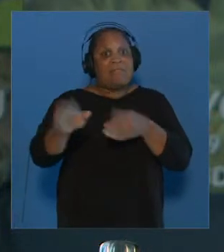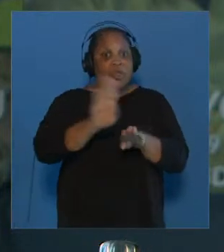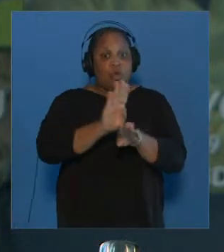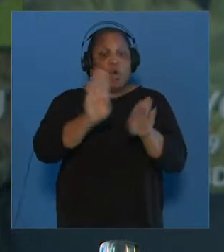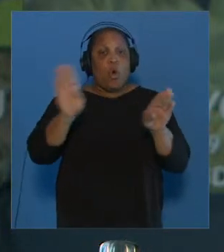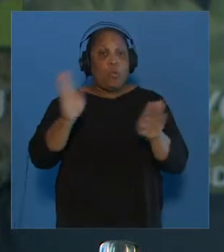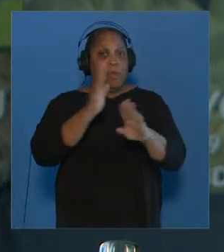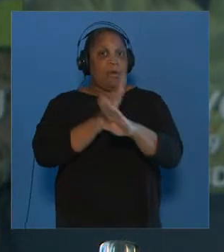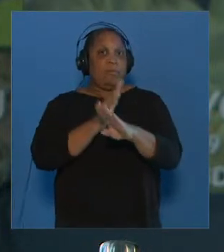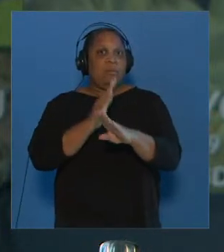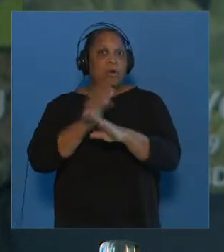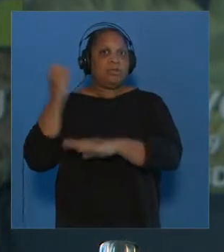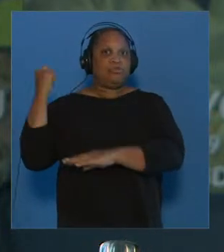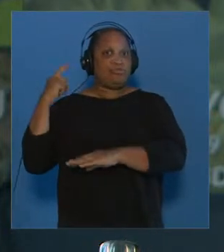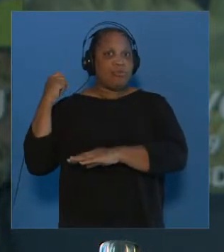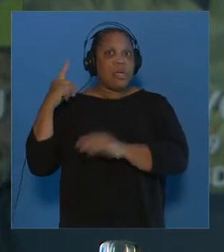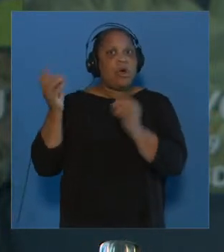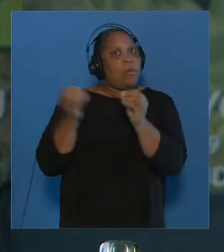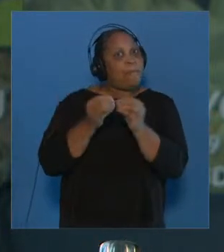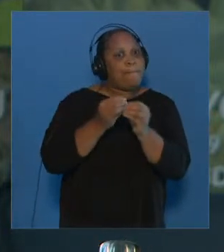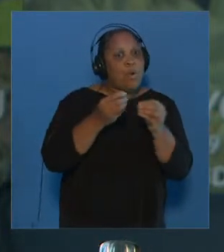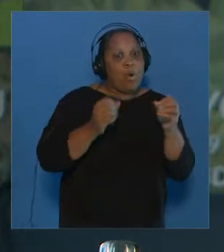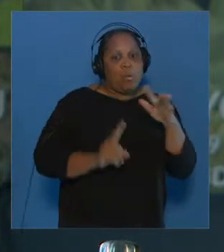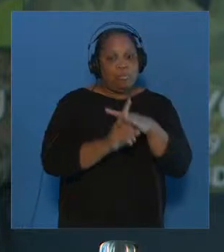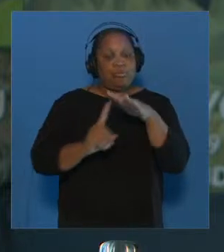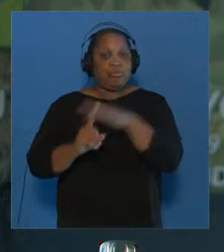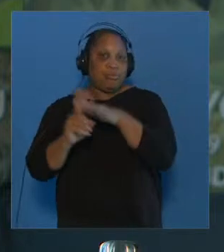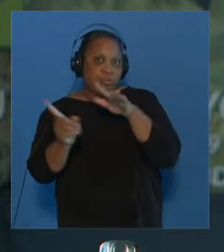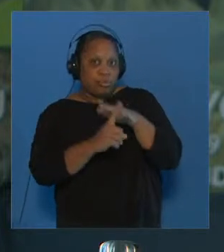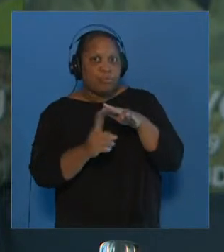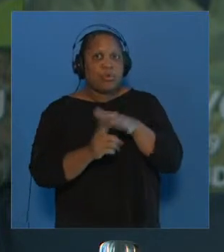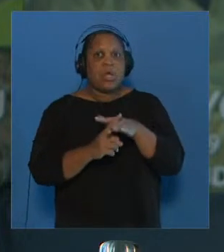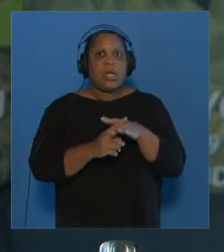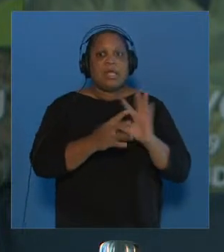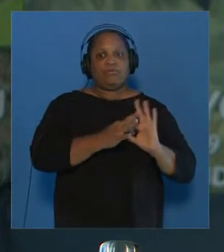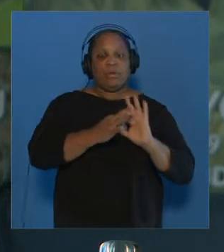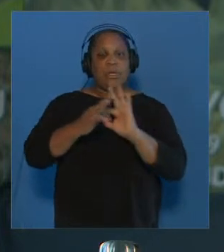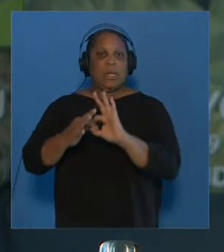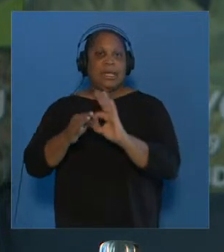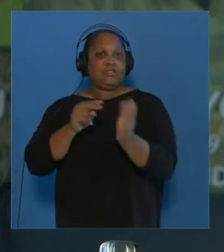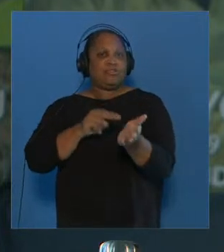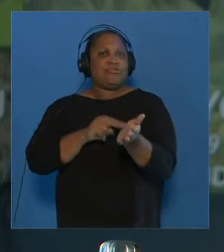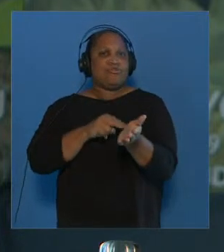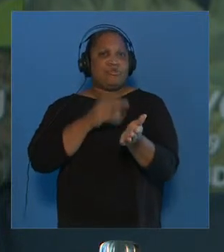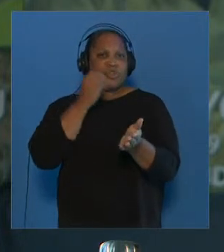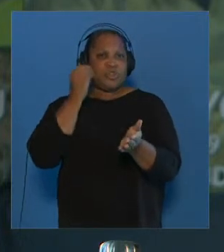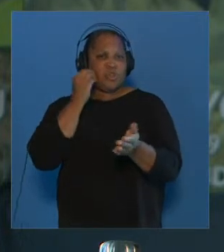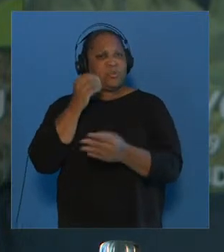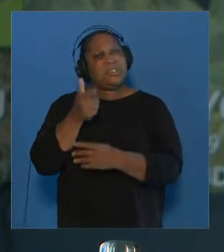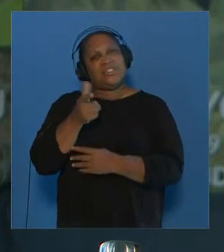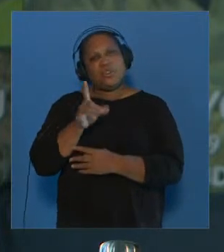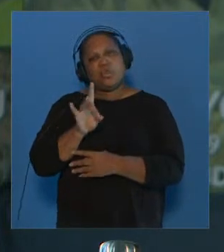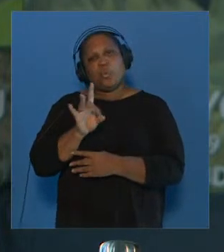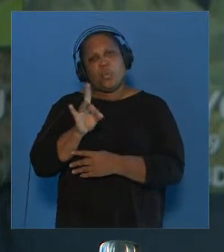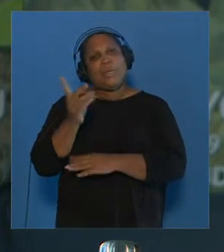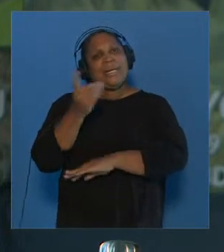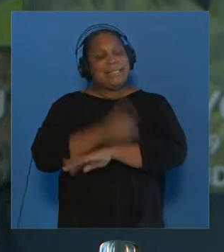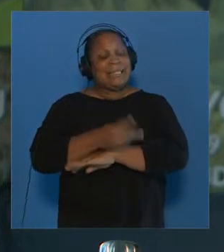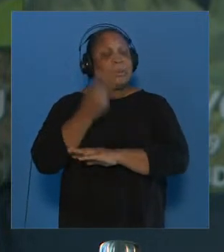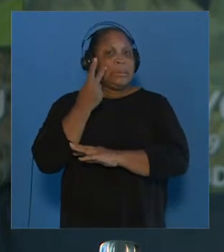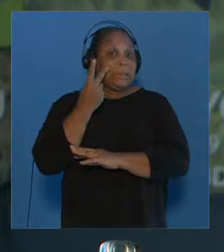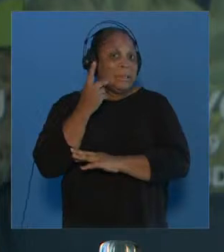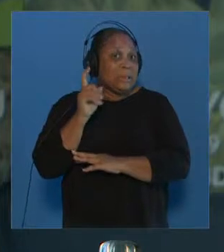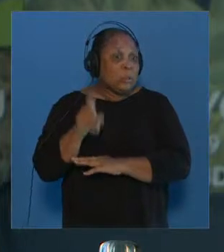borders could trigger certain further events. And one of the lag measures as it relates to the nursing homes is, I believe, 28 days. So we do need to see